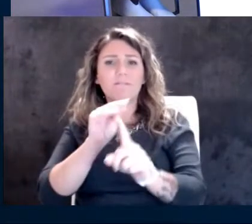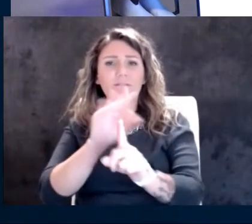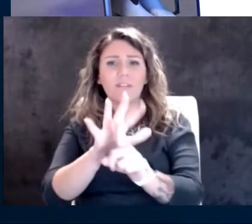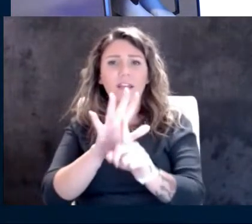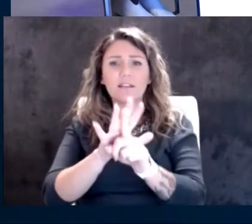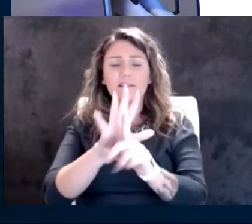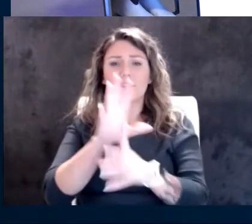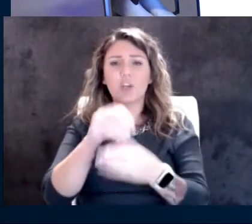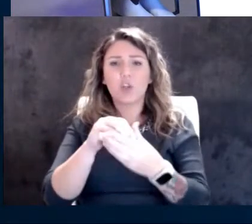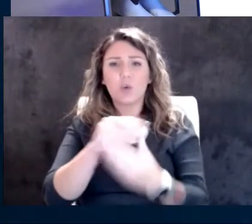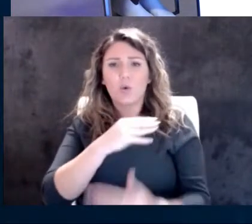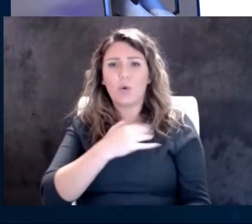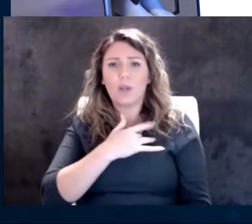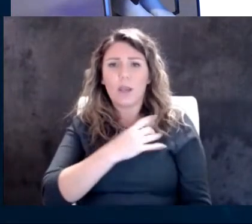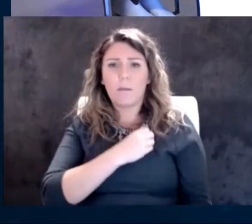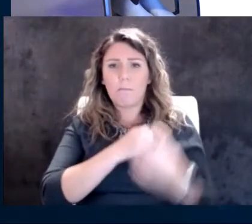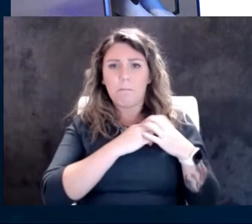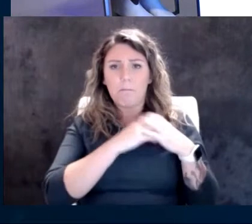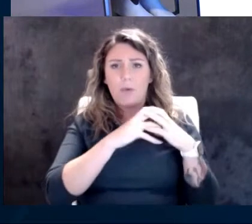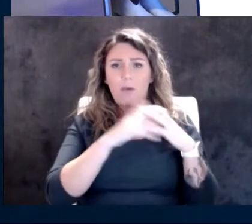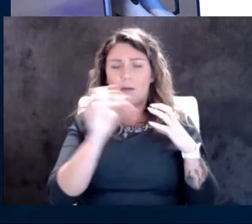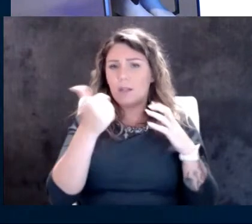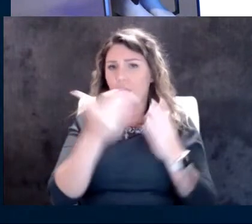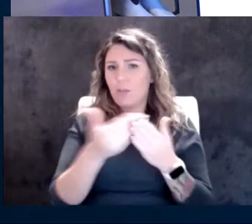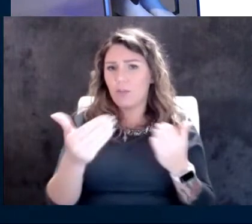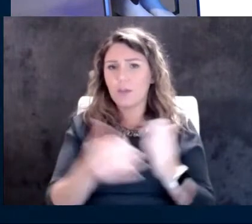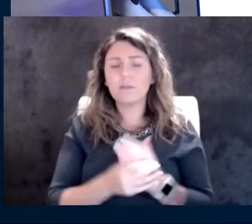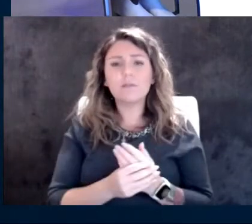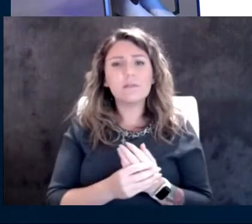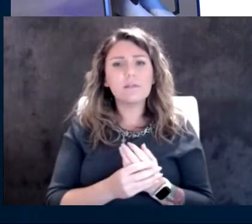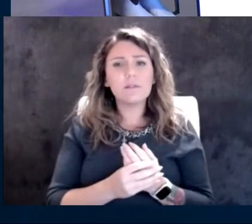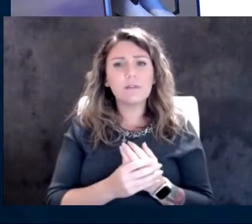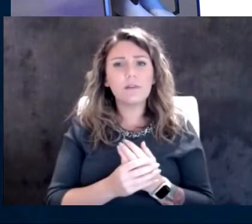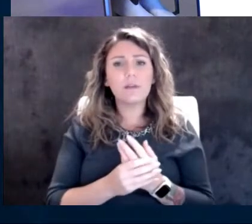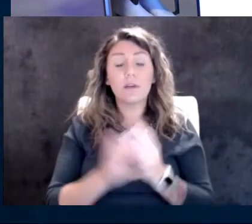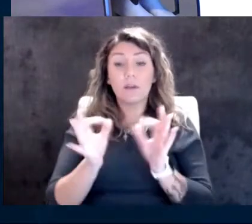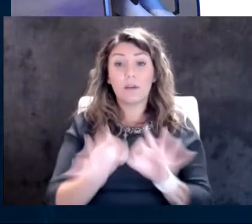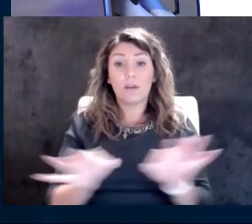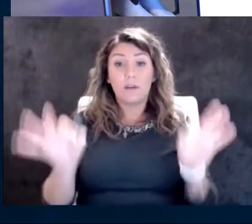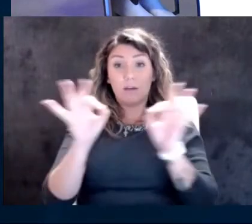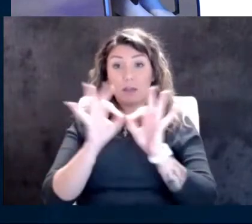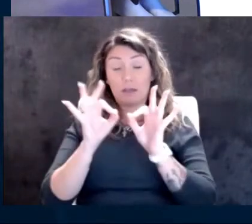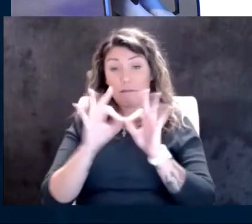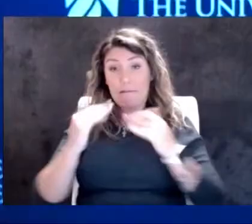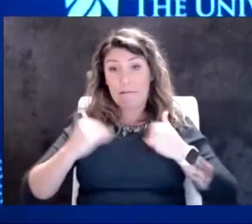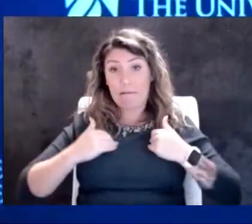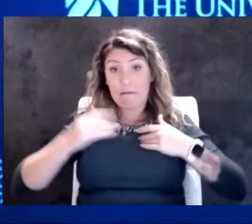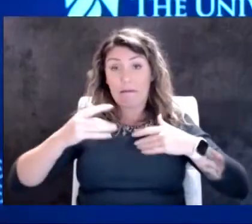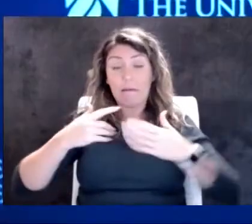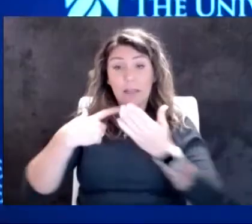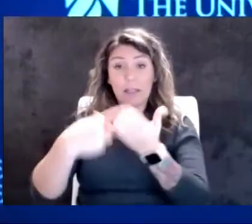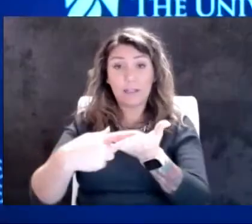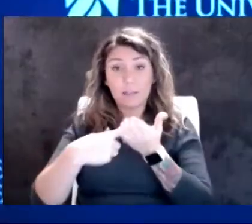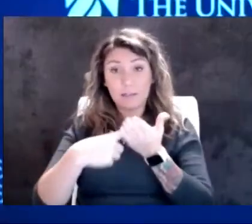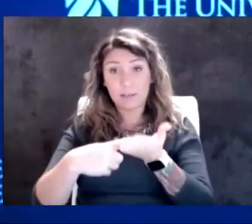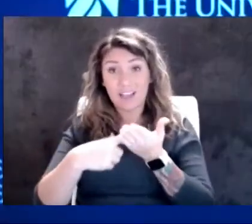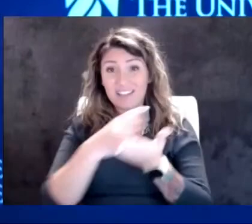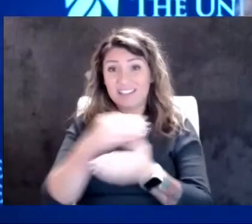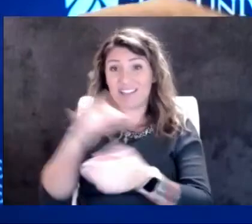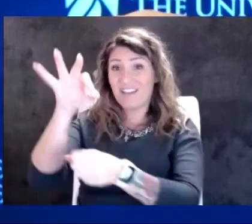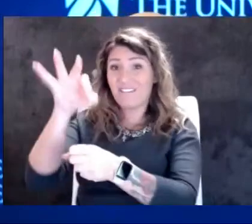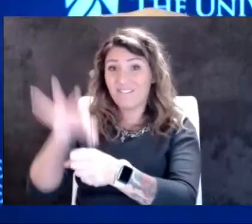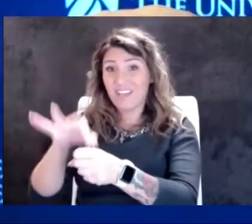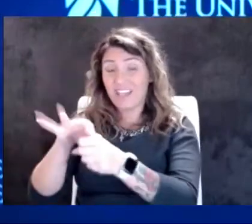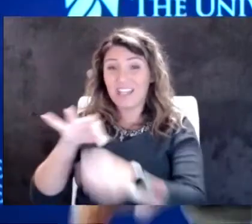but maybe some other things. Any thoughts on that? Yeah, I think the key is that, yes, they had that discussion. It was a robust discussion, and they voted 17-0, Bridgette,